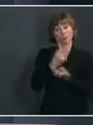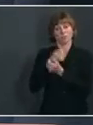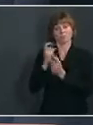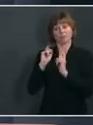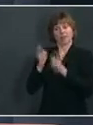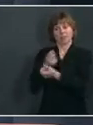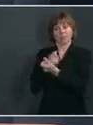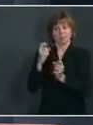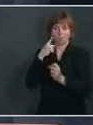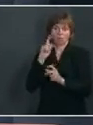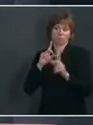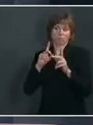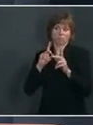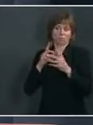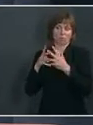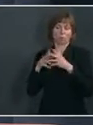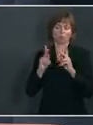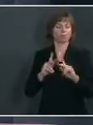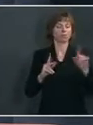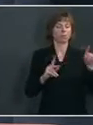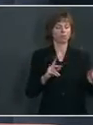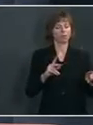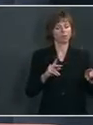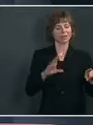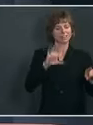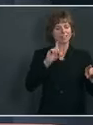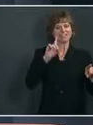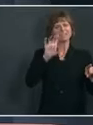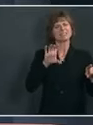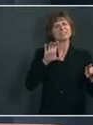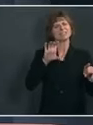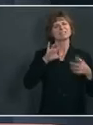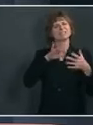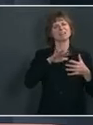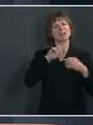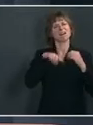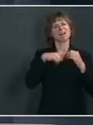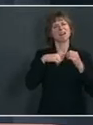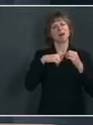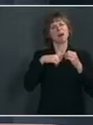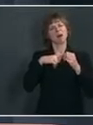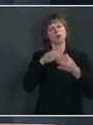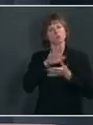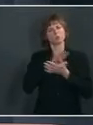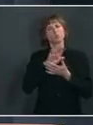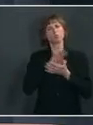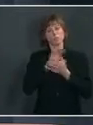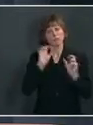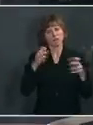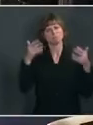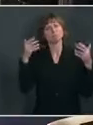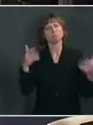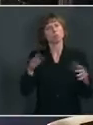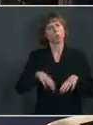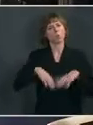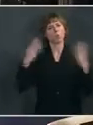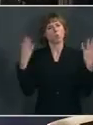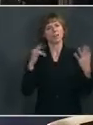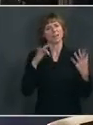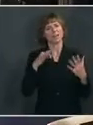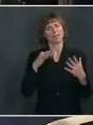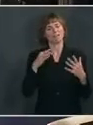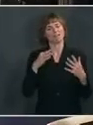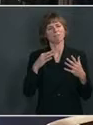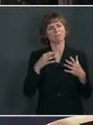some clarification on the CDC study about schools being good to reopen if precautions are taken, is the White House position that it needs